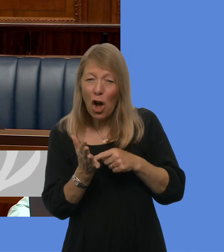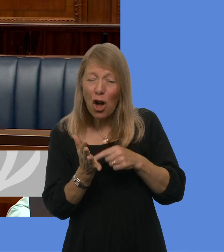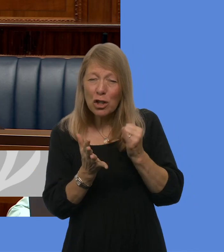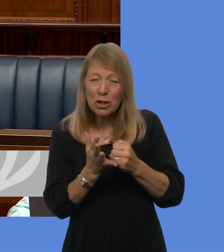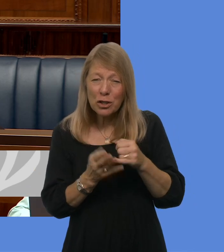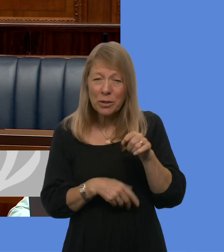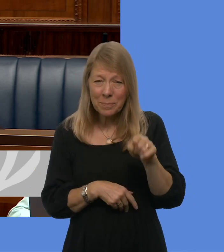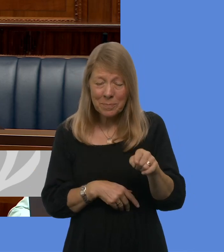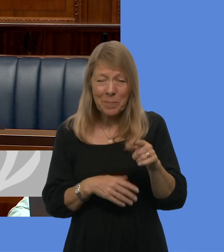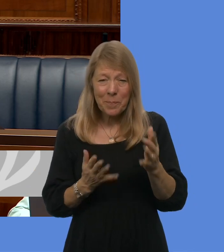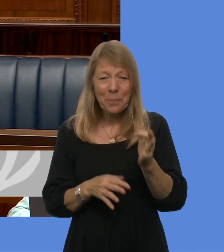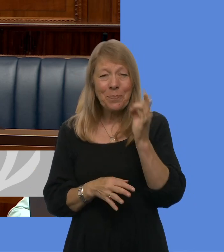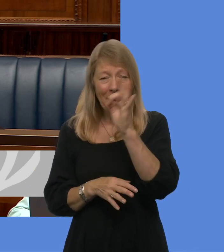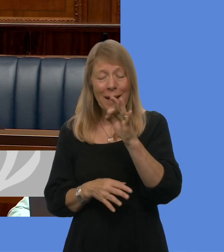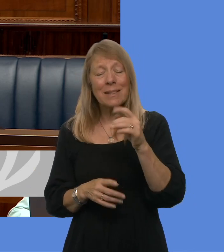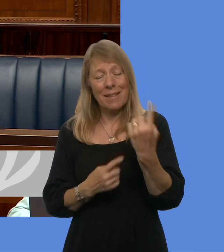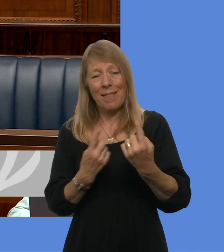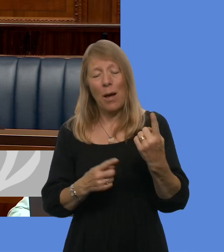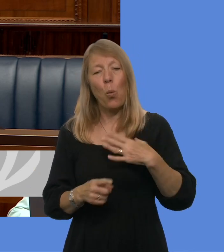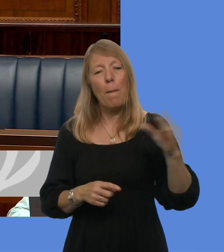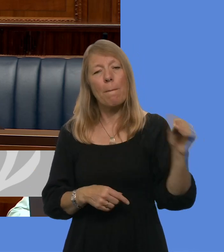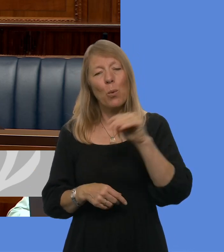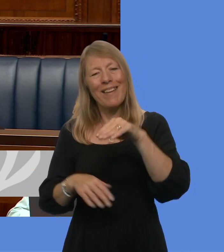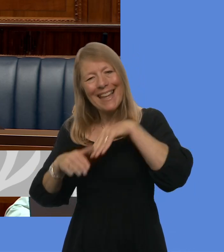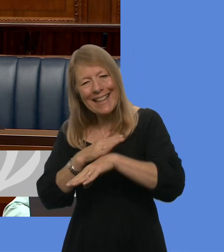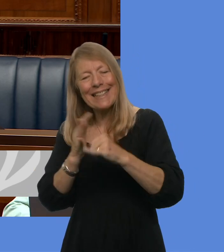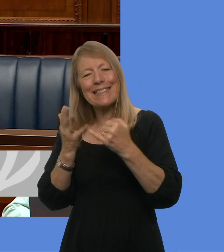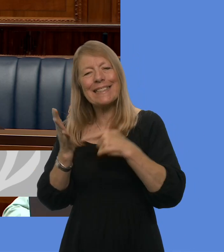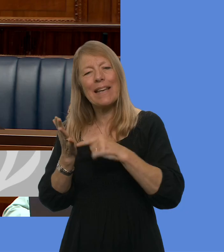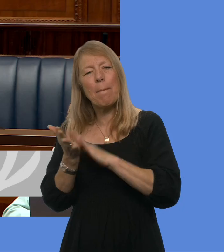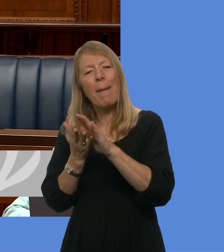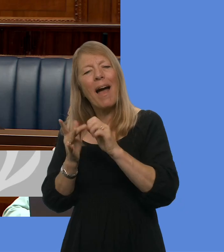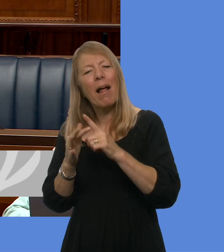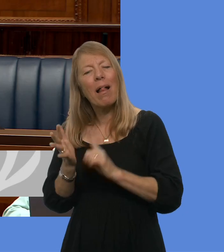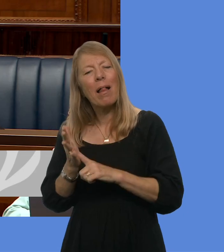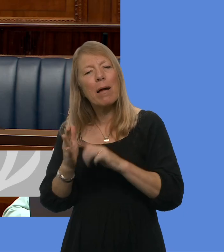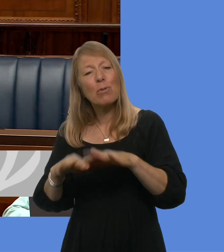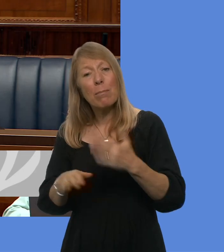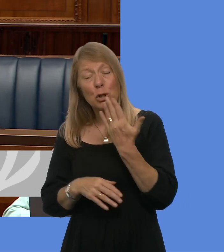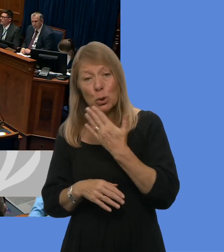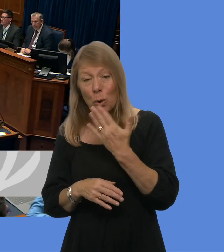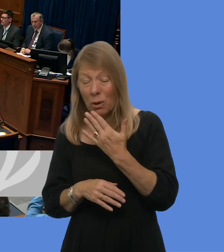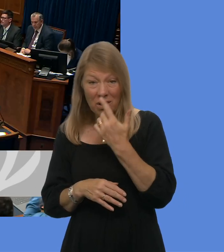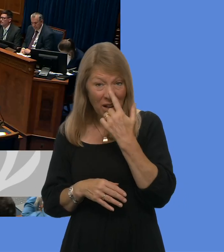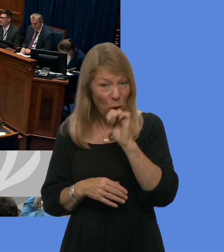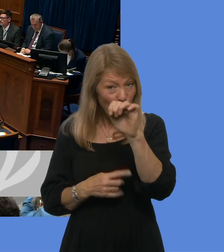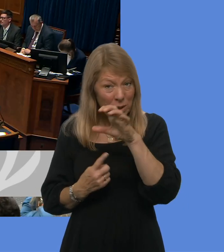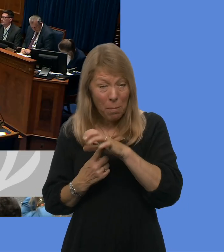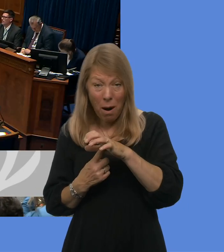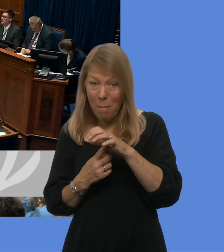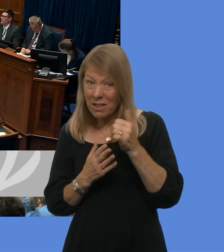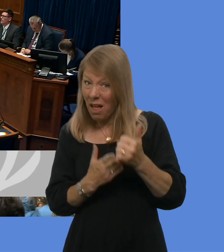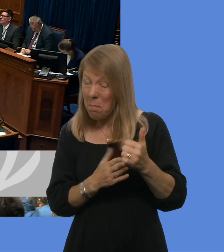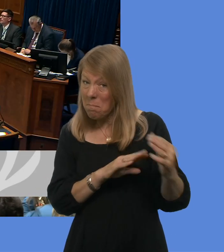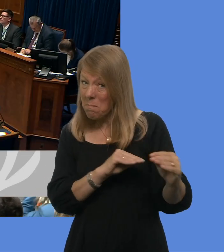be relocated to St Michael's Primary School, what can your department do anything in that relation? Well,